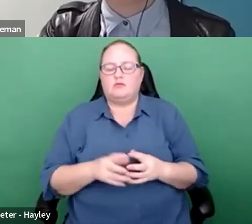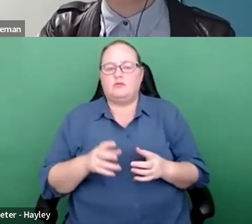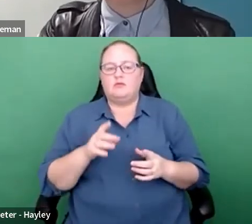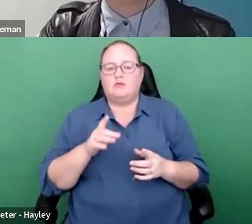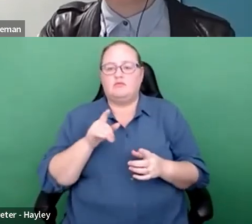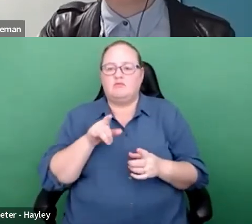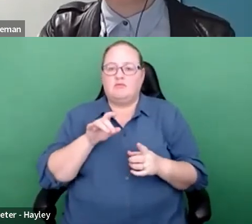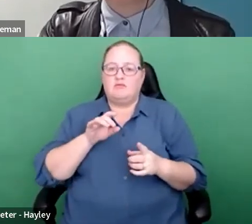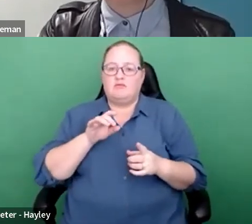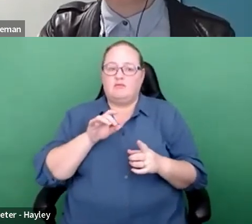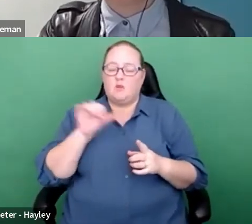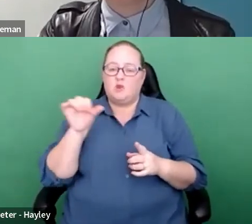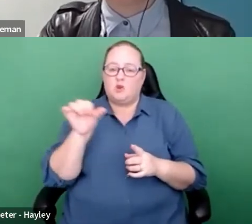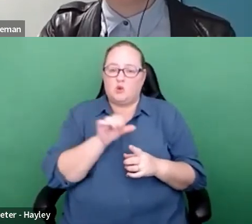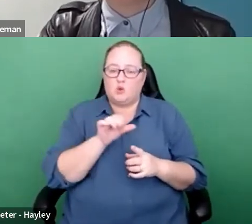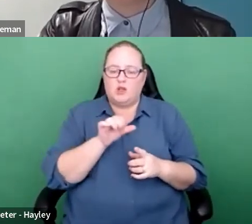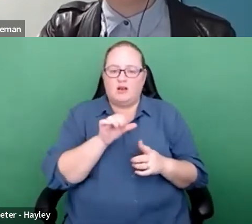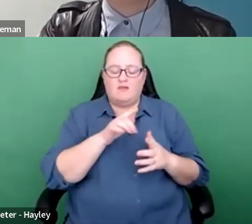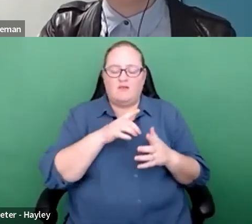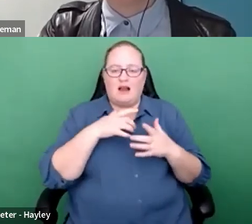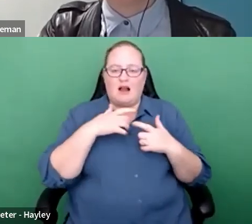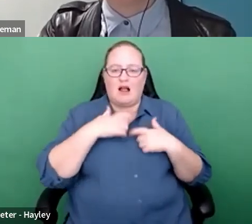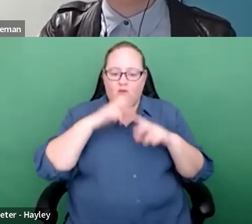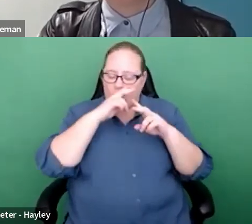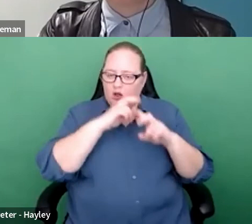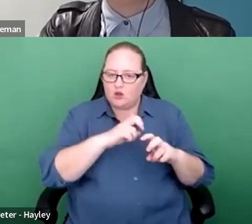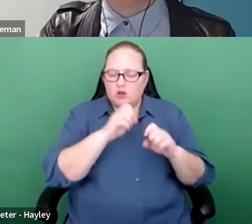which are about which